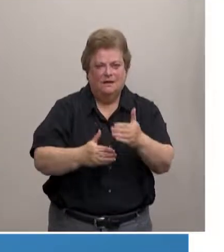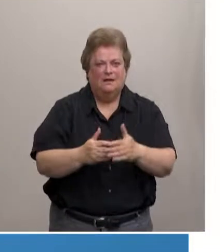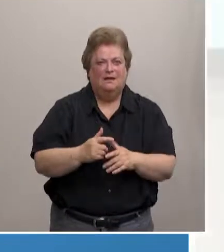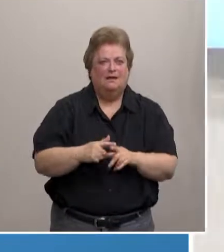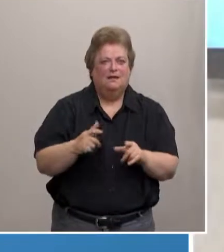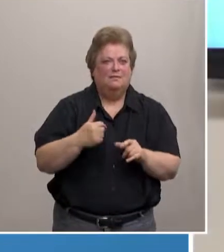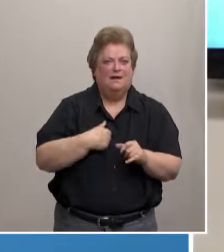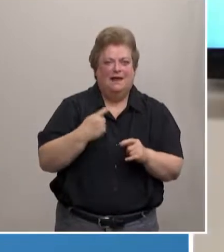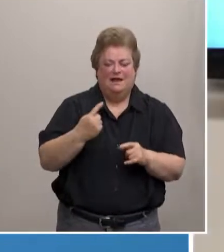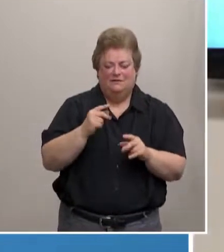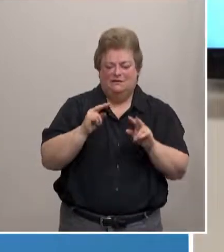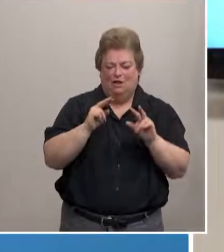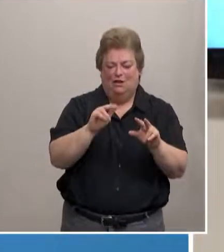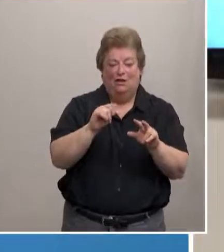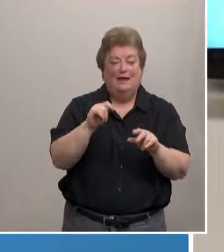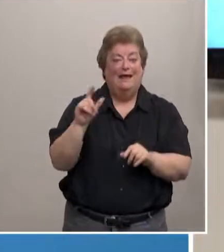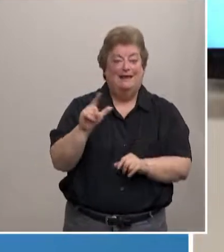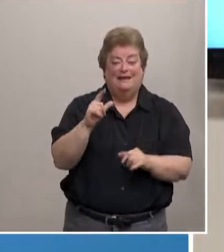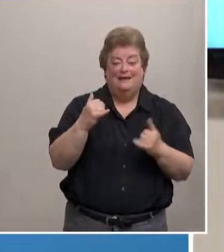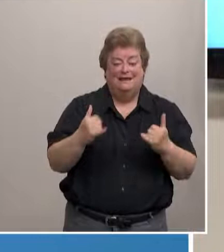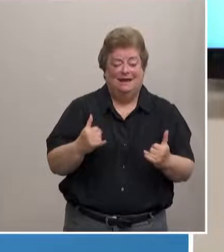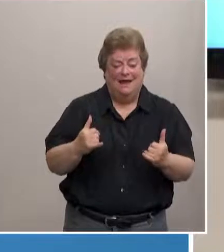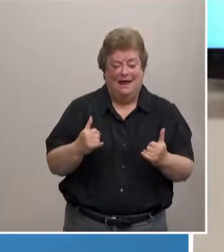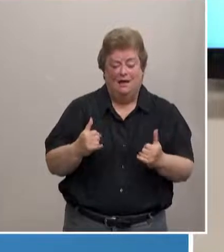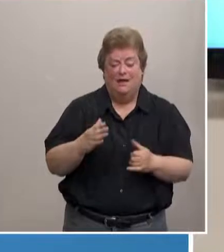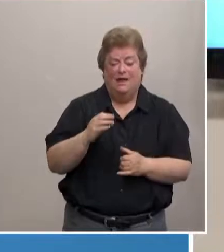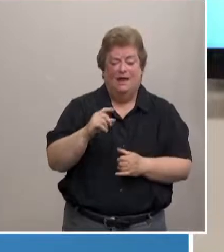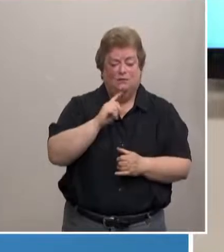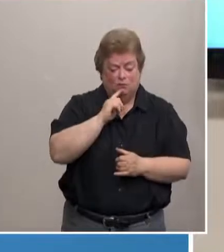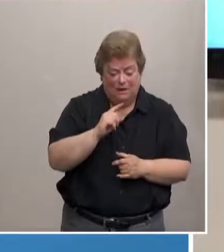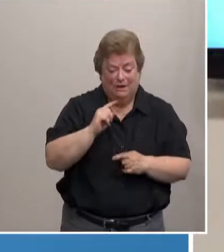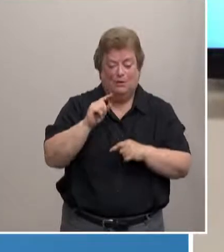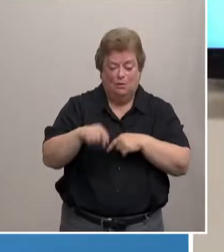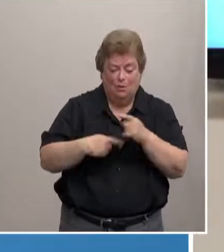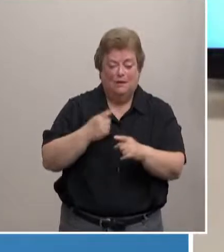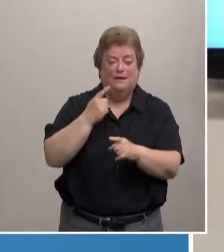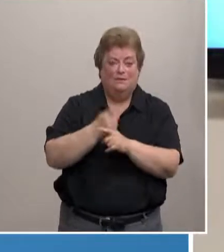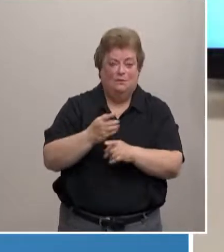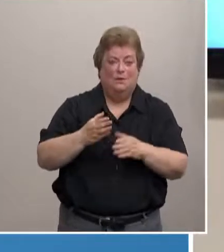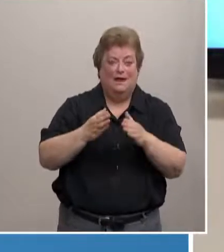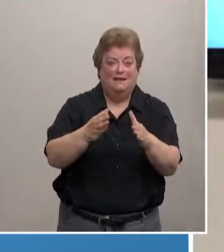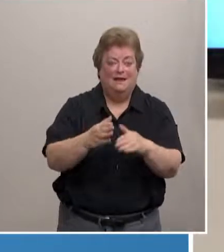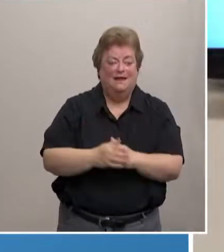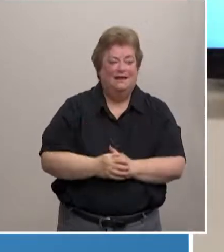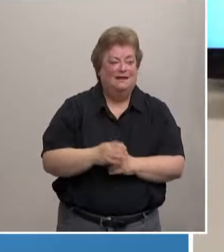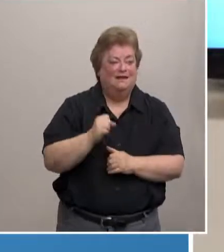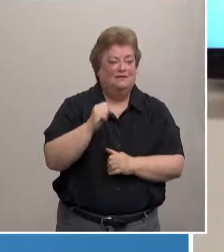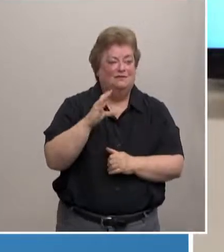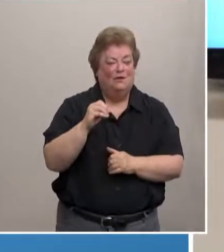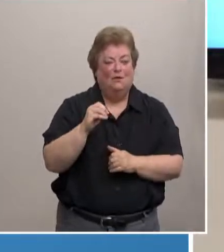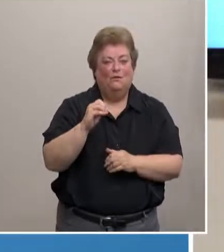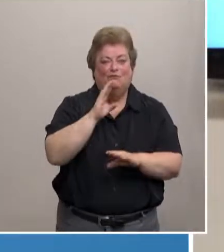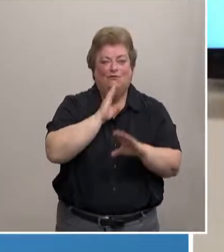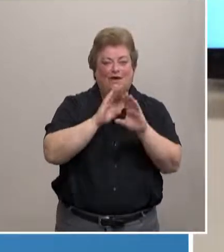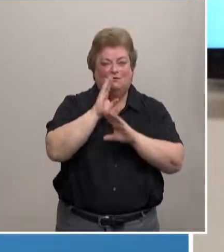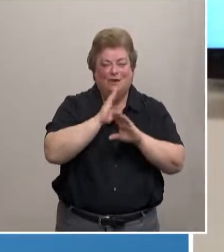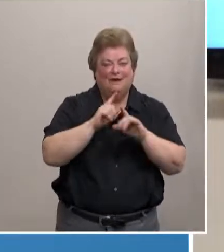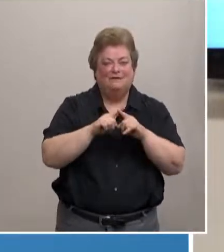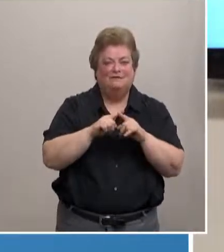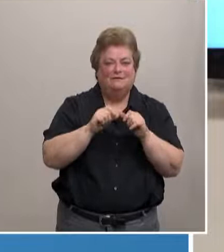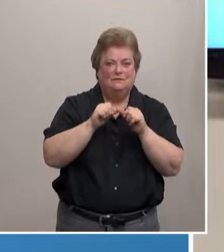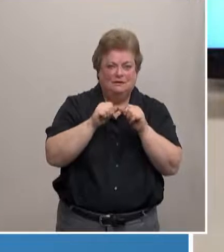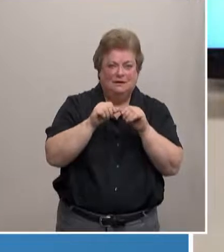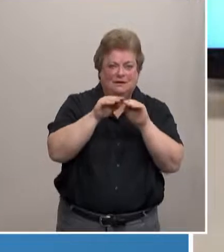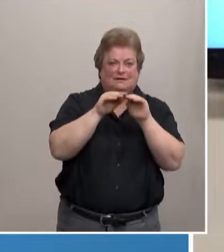look at Lincoln and is really going in the right direction. It was so frustrating to hang at those same level